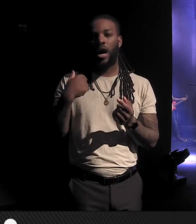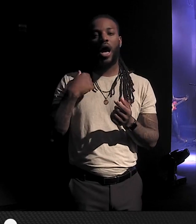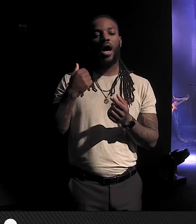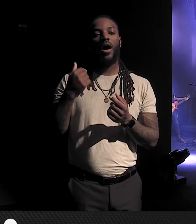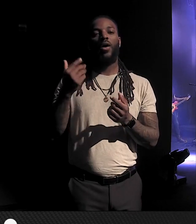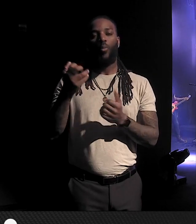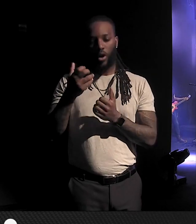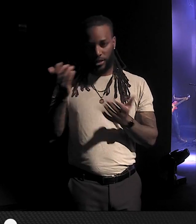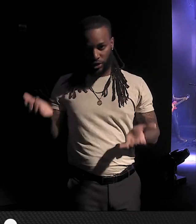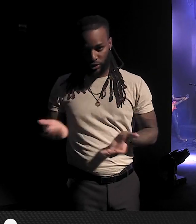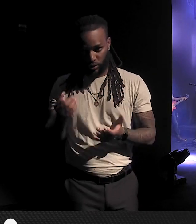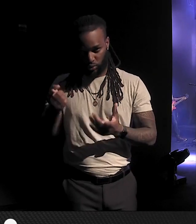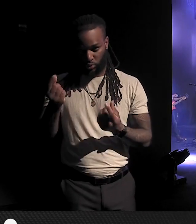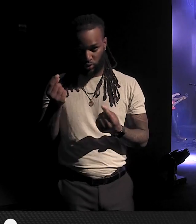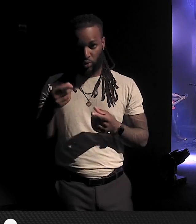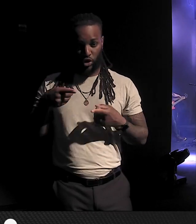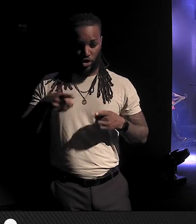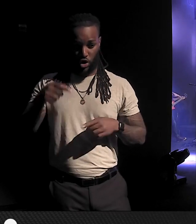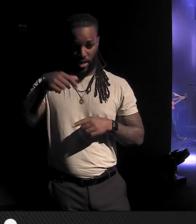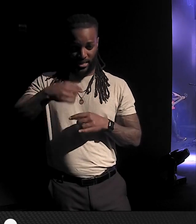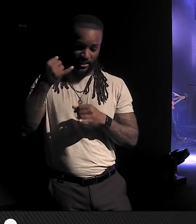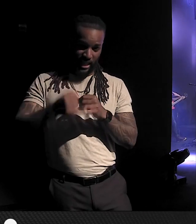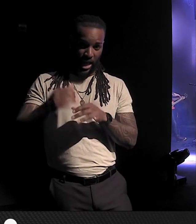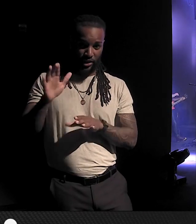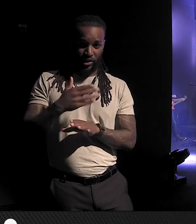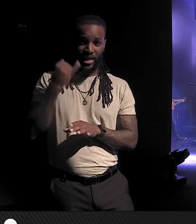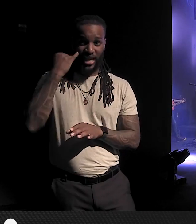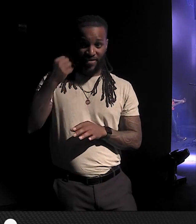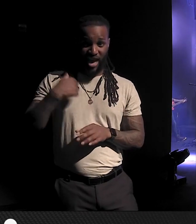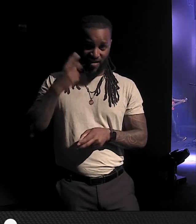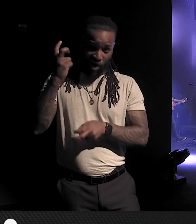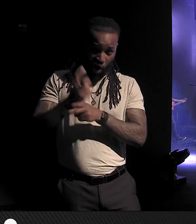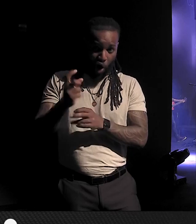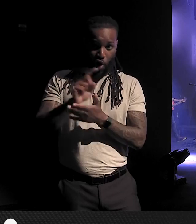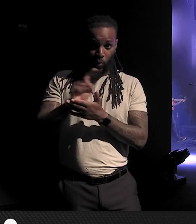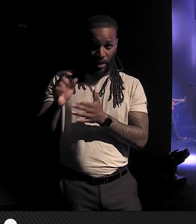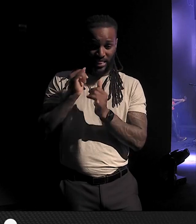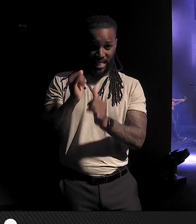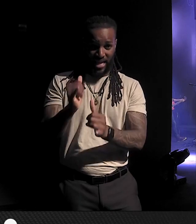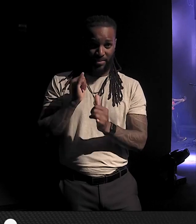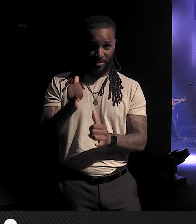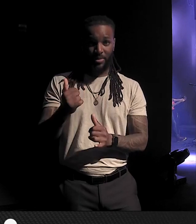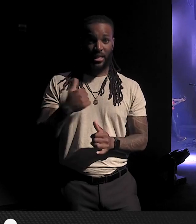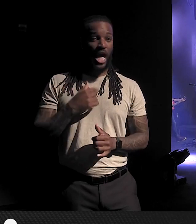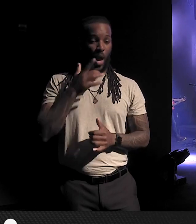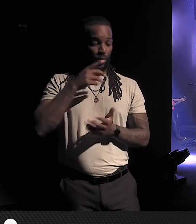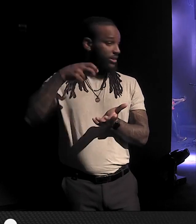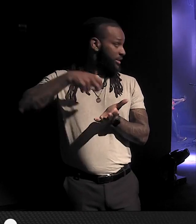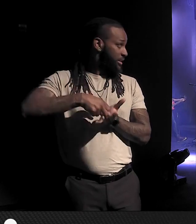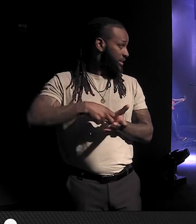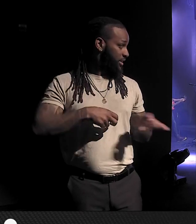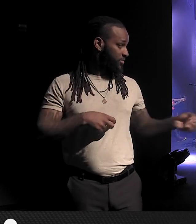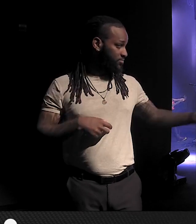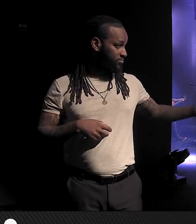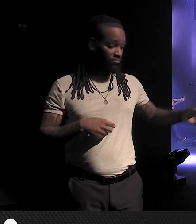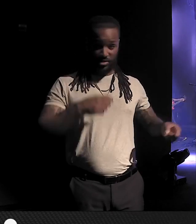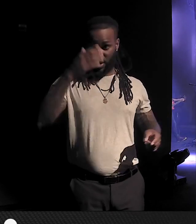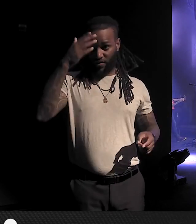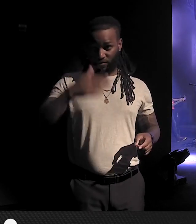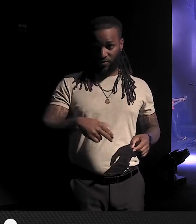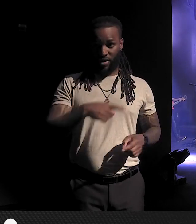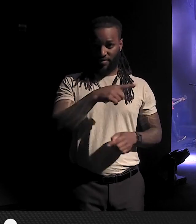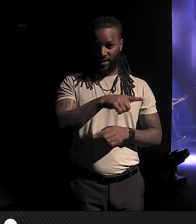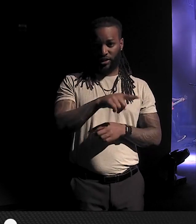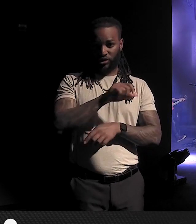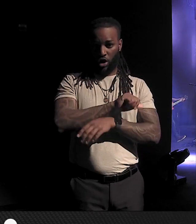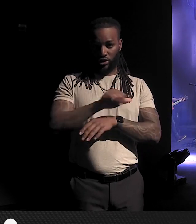invite you to do during the song is, if you've had a week like I have, you'll find me up here. I'm going to kneel in front of this altar,